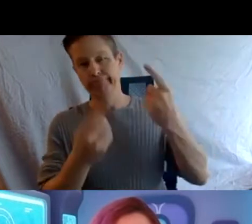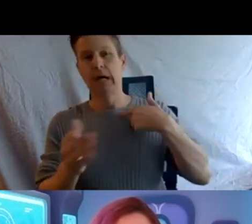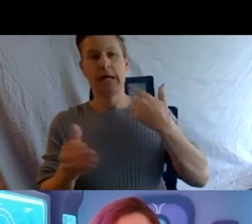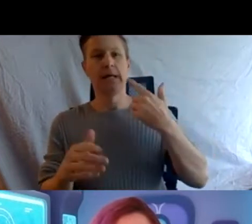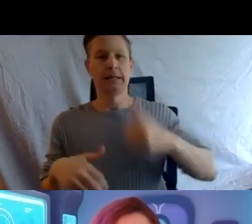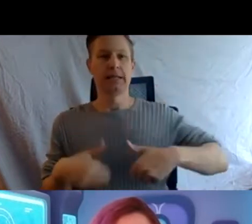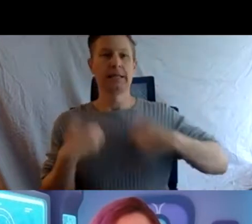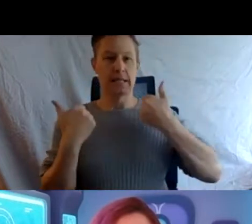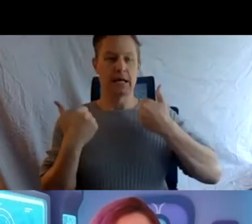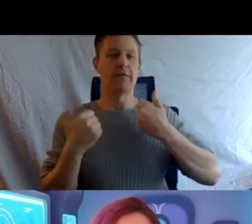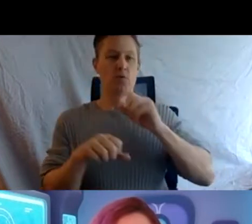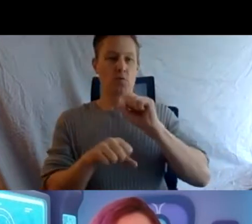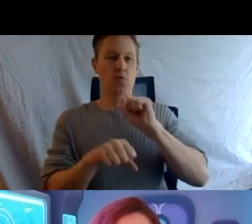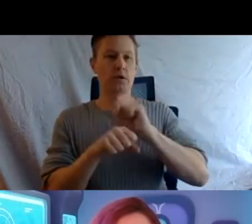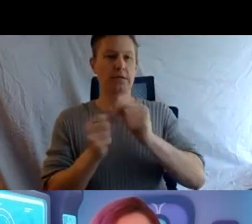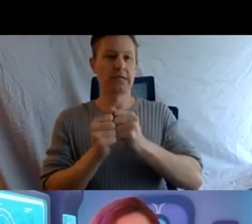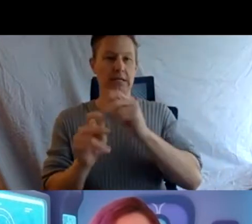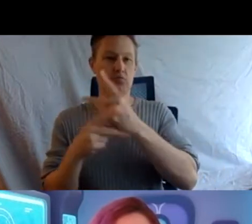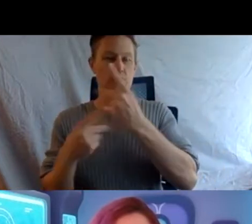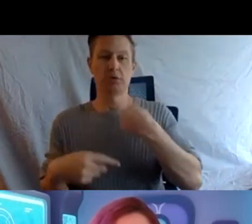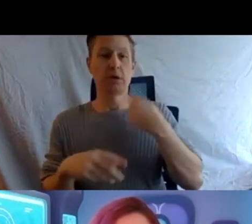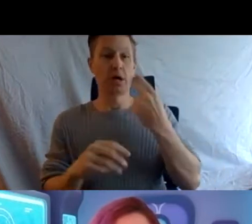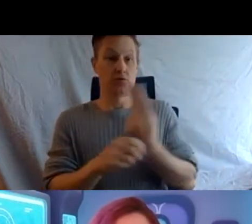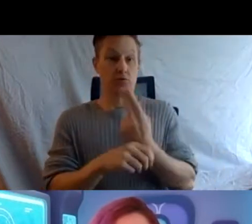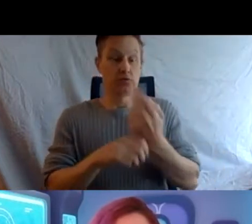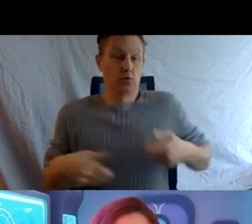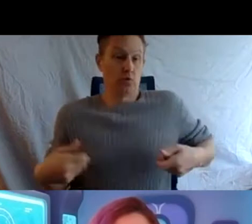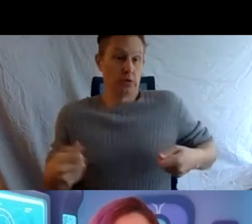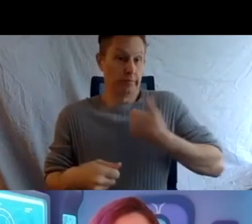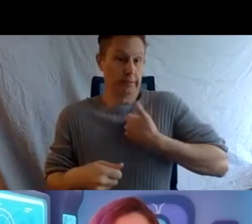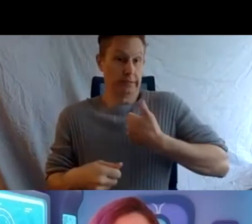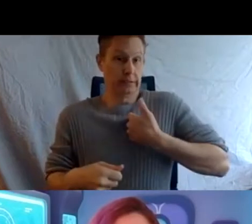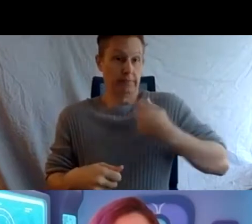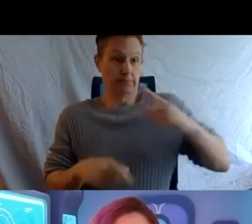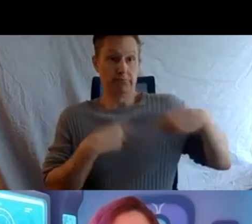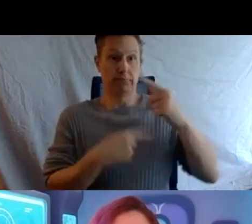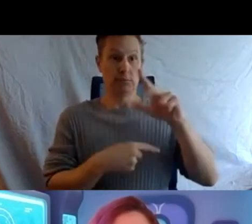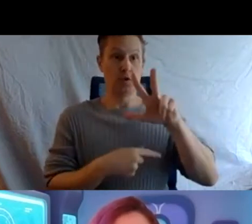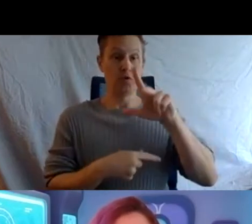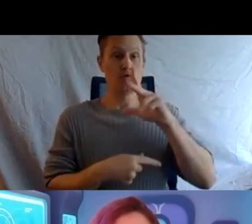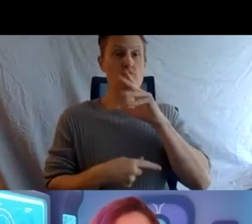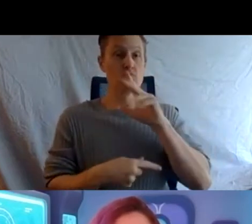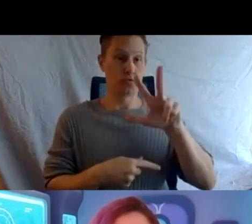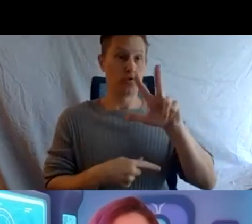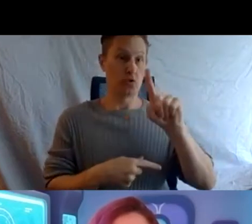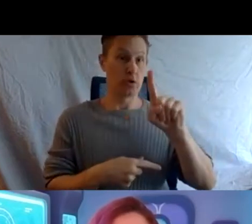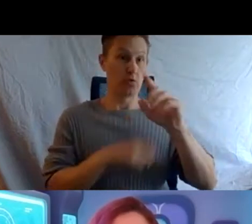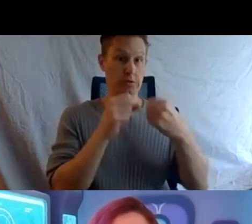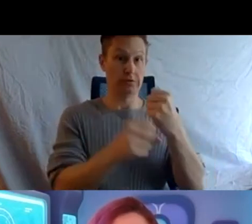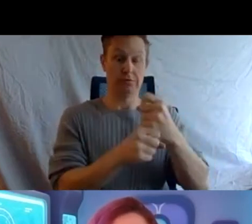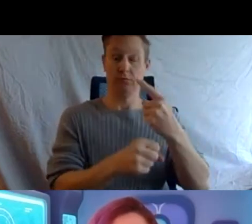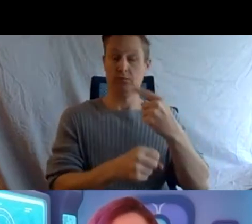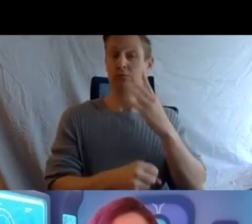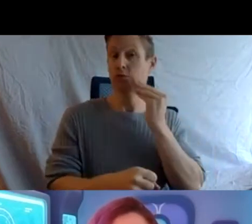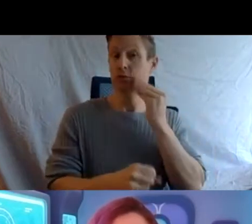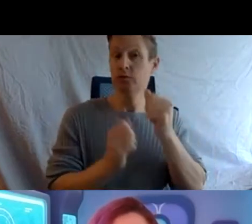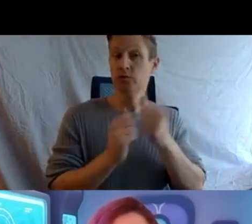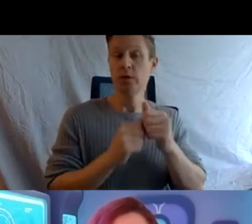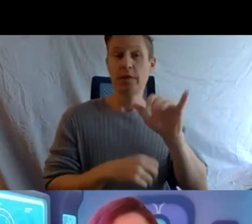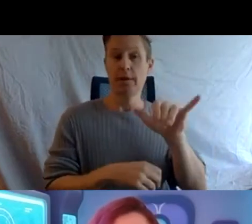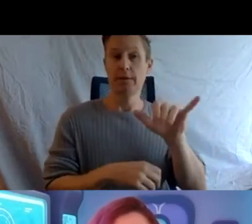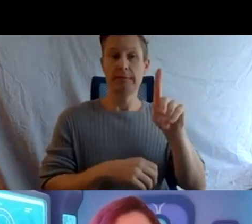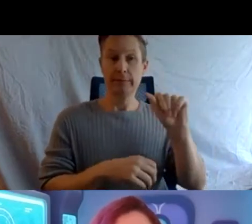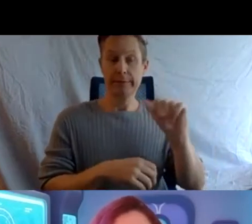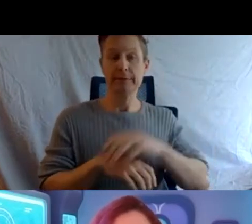use a wheelchair full-time. I have for 31 years. So I have some experience on that side of the world as well. And I just want to